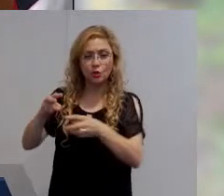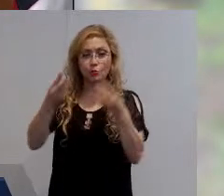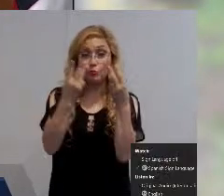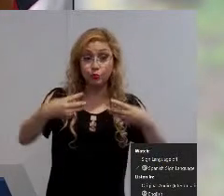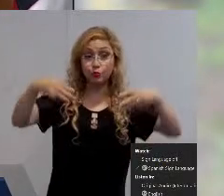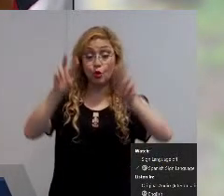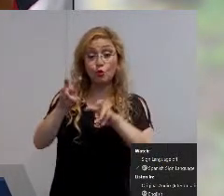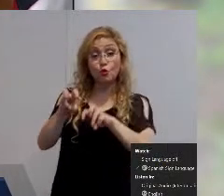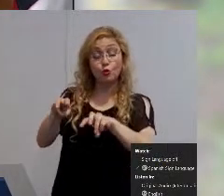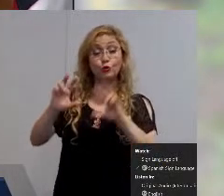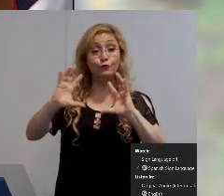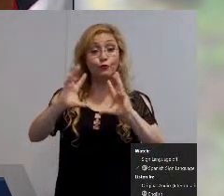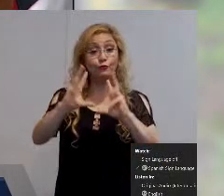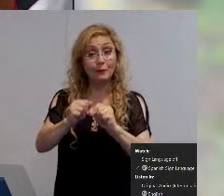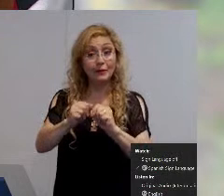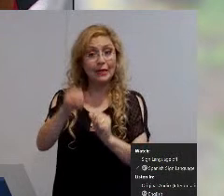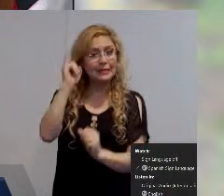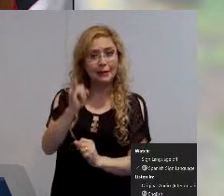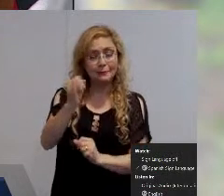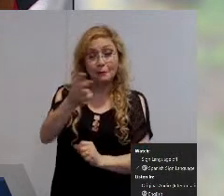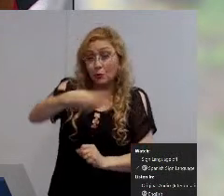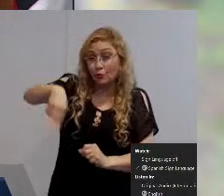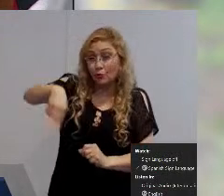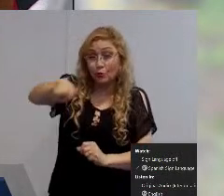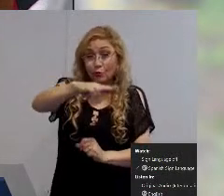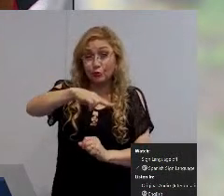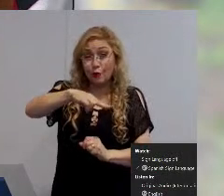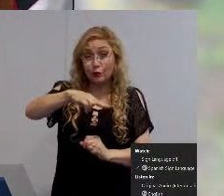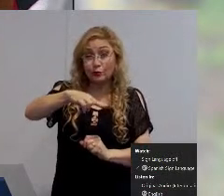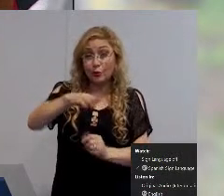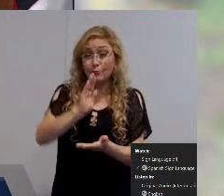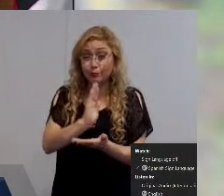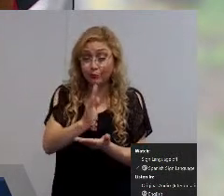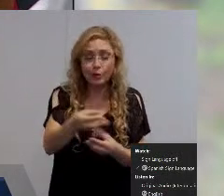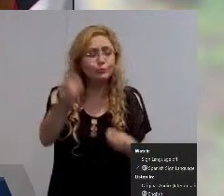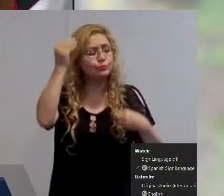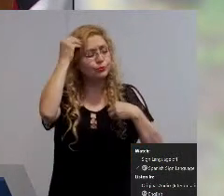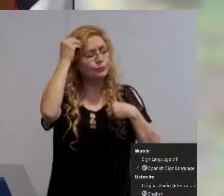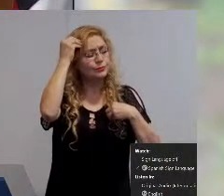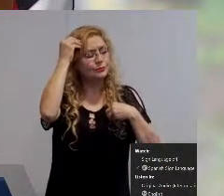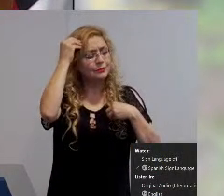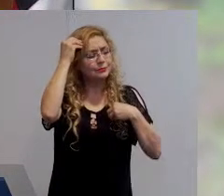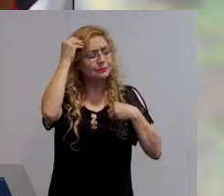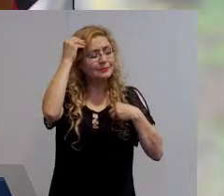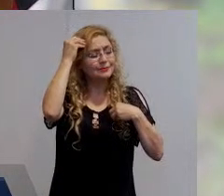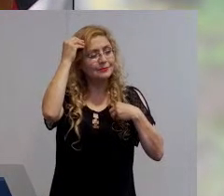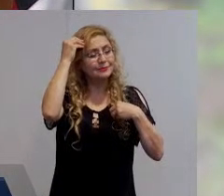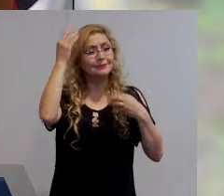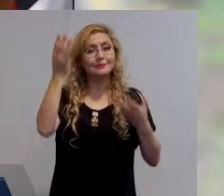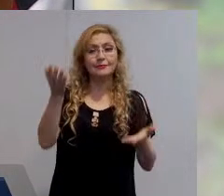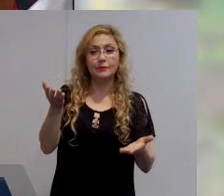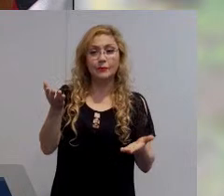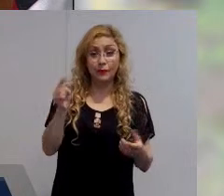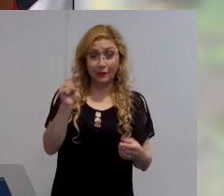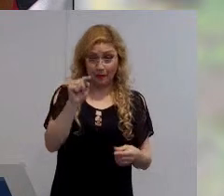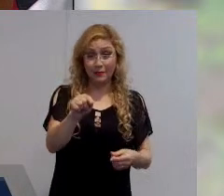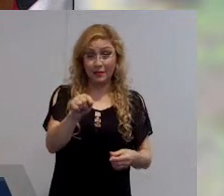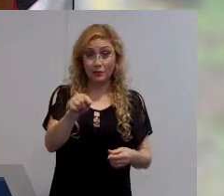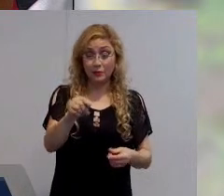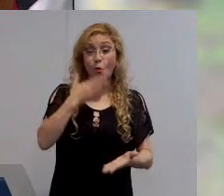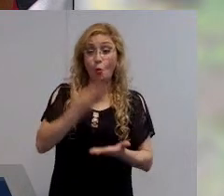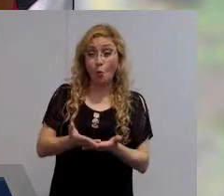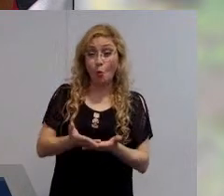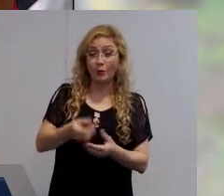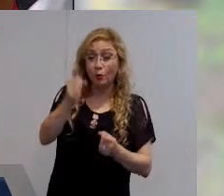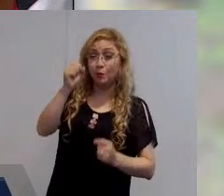Family Farming is always for us a constant reflection. And that